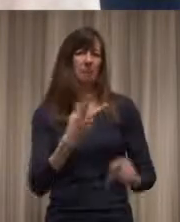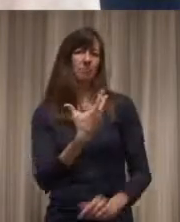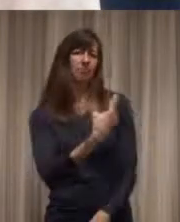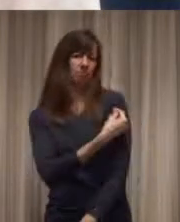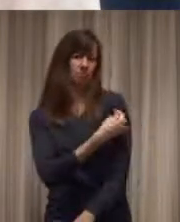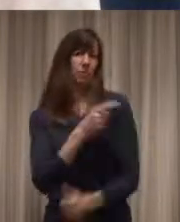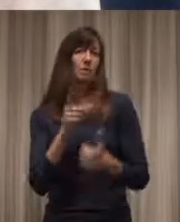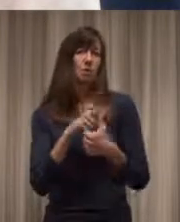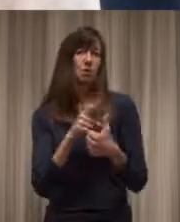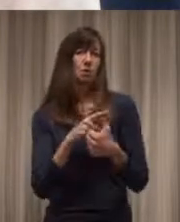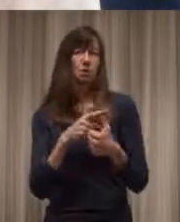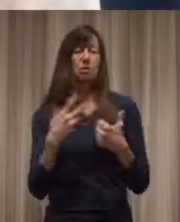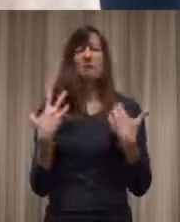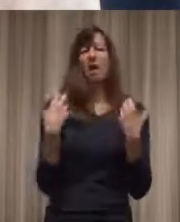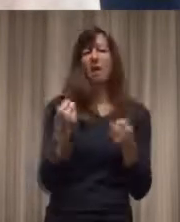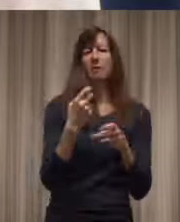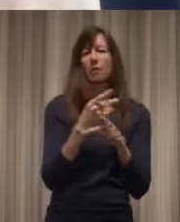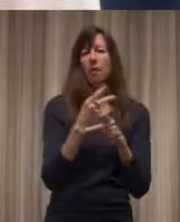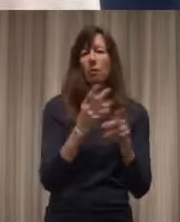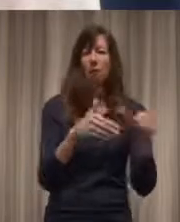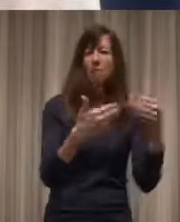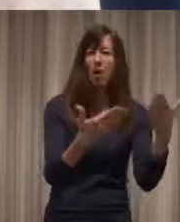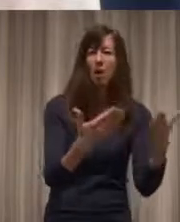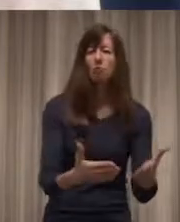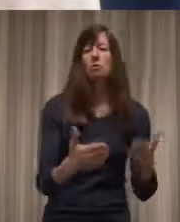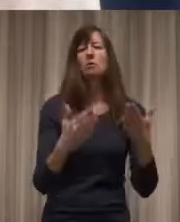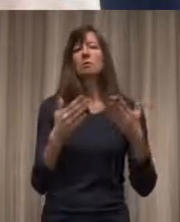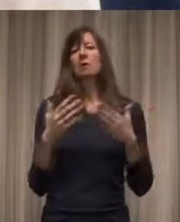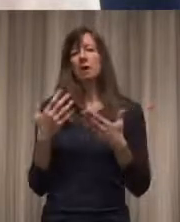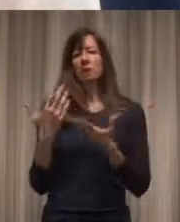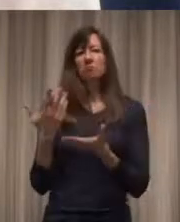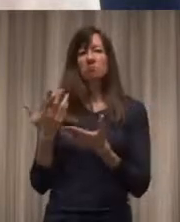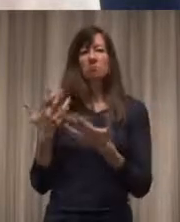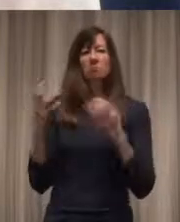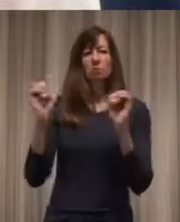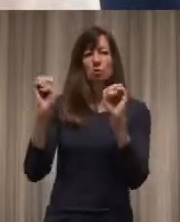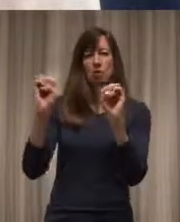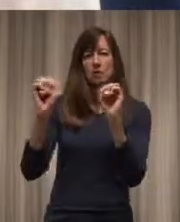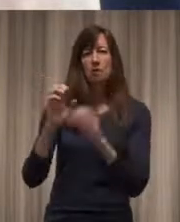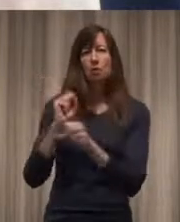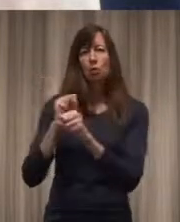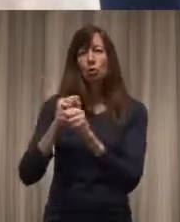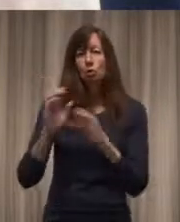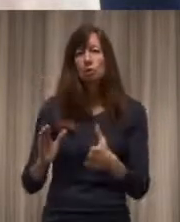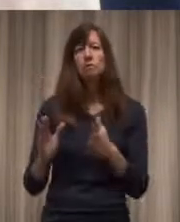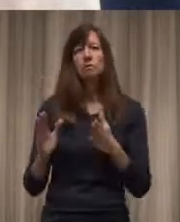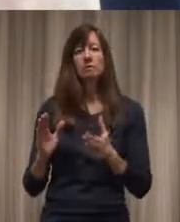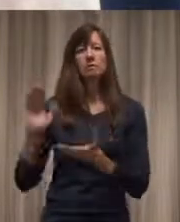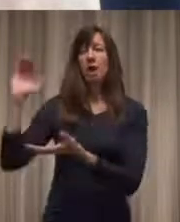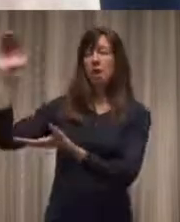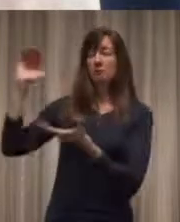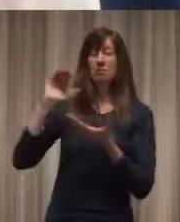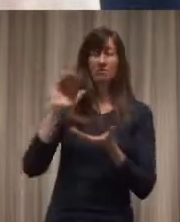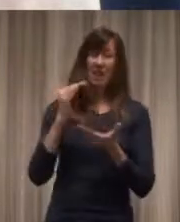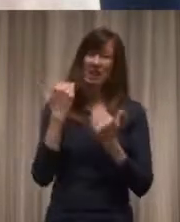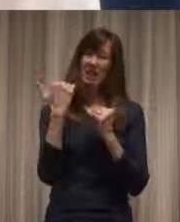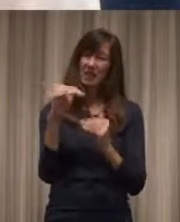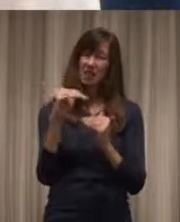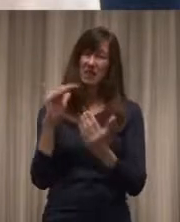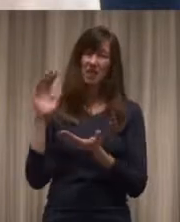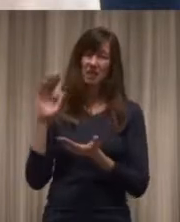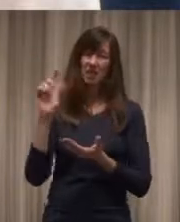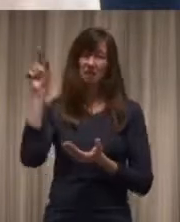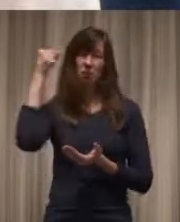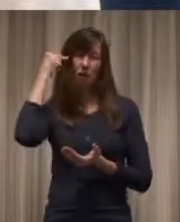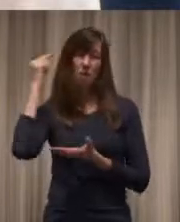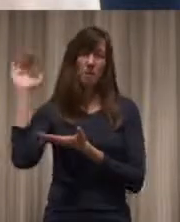by the number of vaccines that we've gotten. We, Ulster County, today are just scheduled